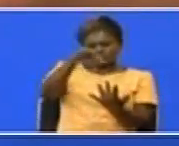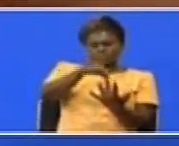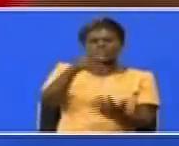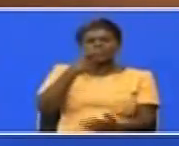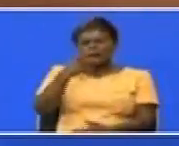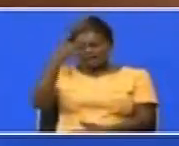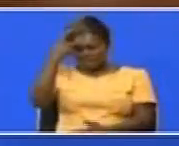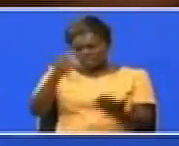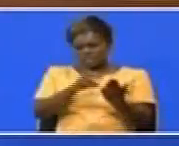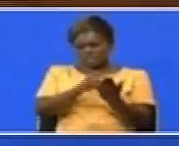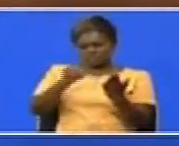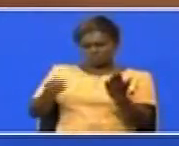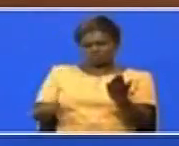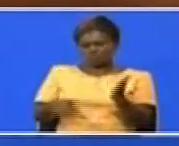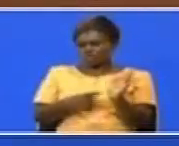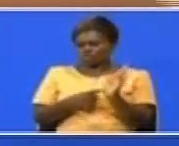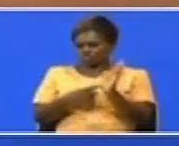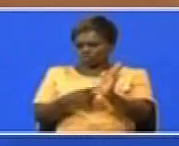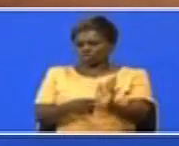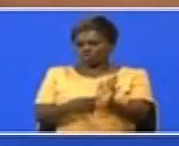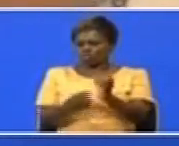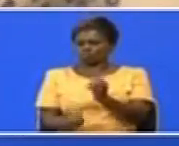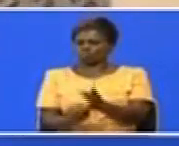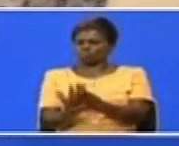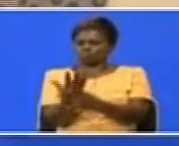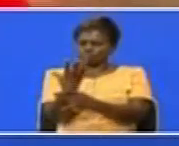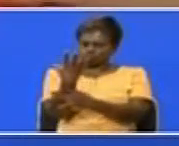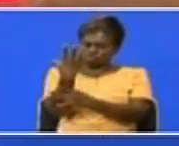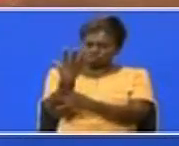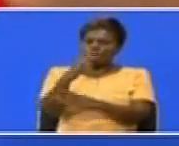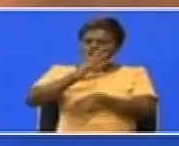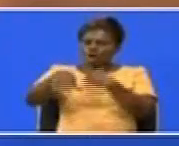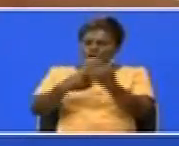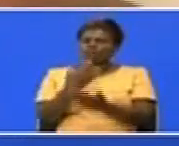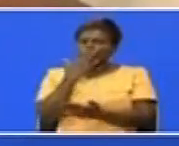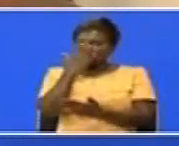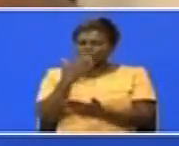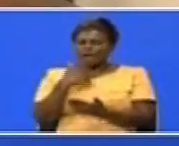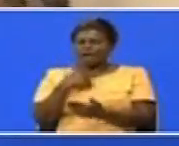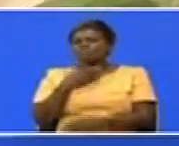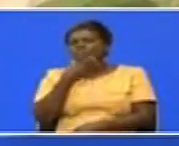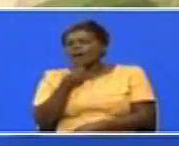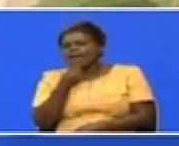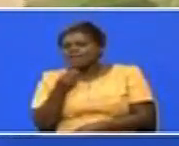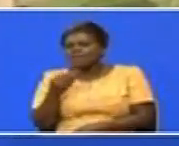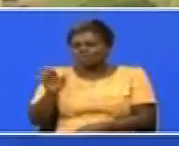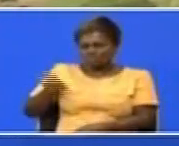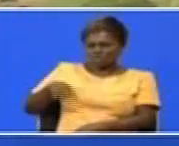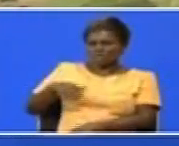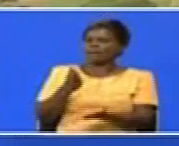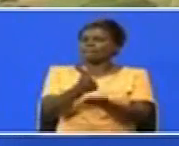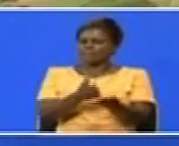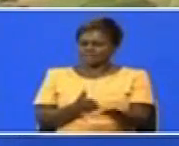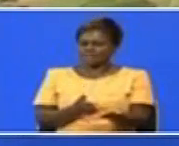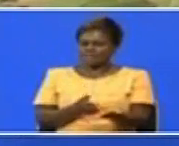parents are removed, exposing the reproductive organs. All roses have both male and female parts. When we are preparing